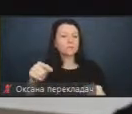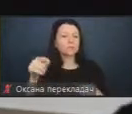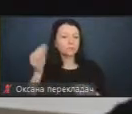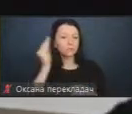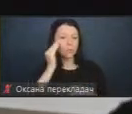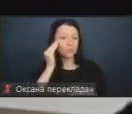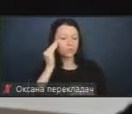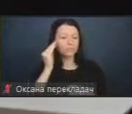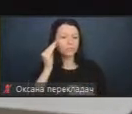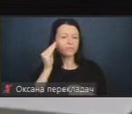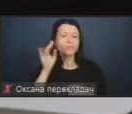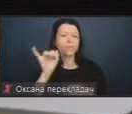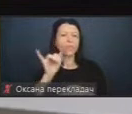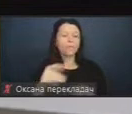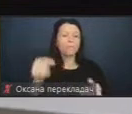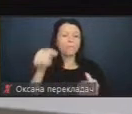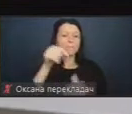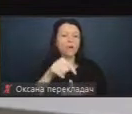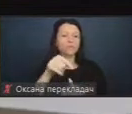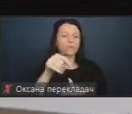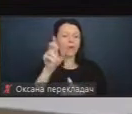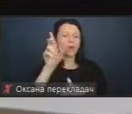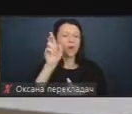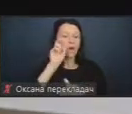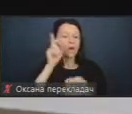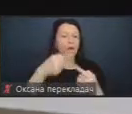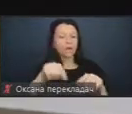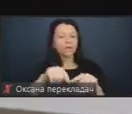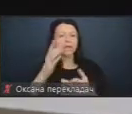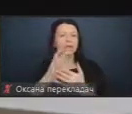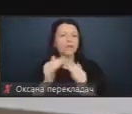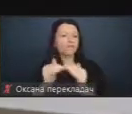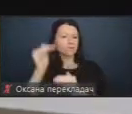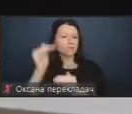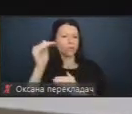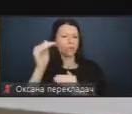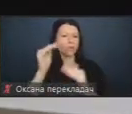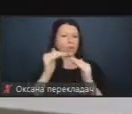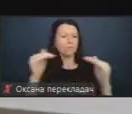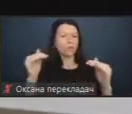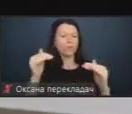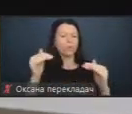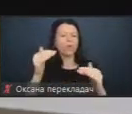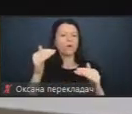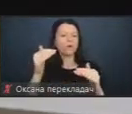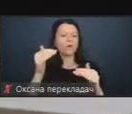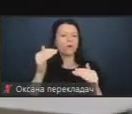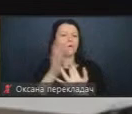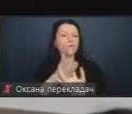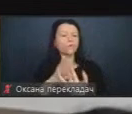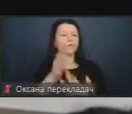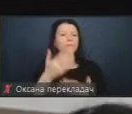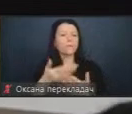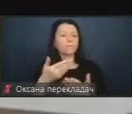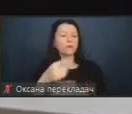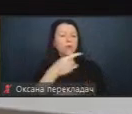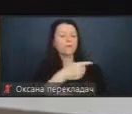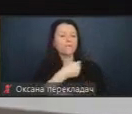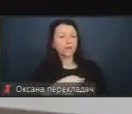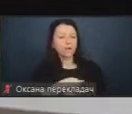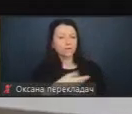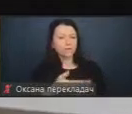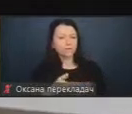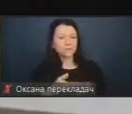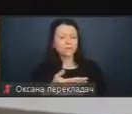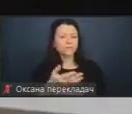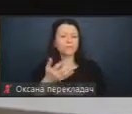in France. A lot of countries have quota systems only for the public sector and not for the